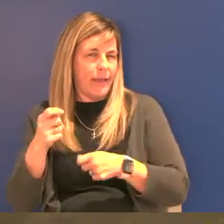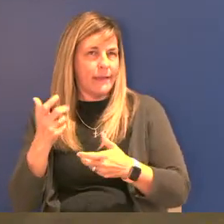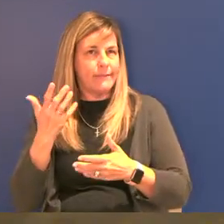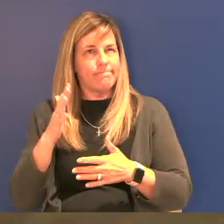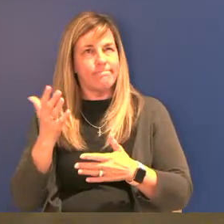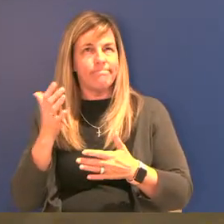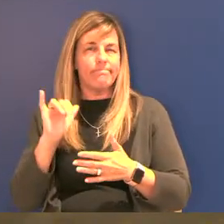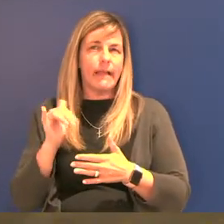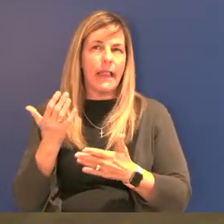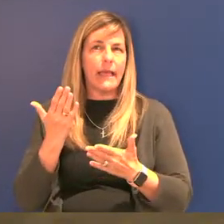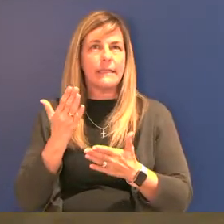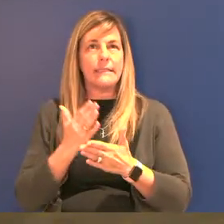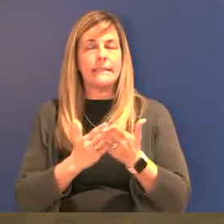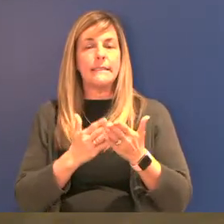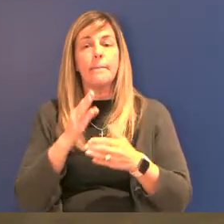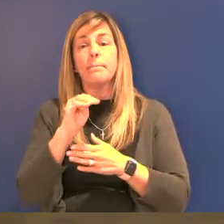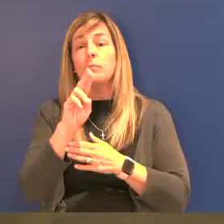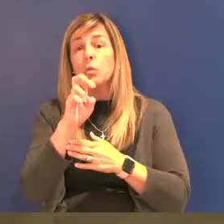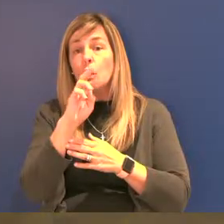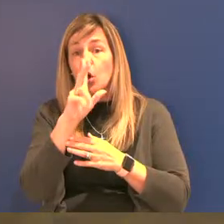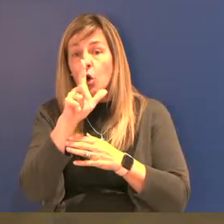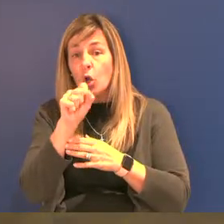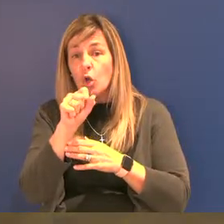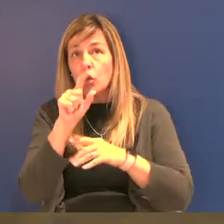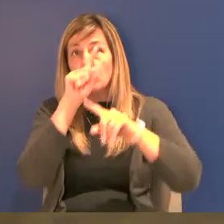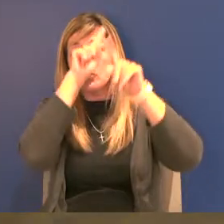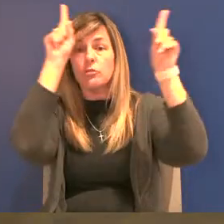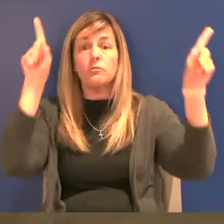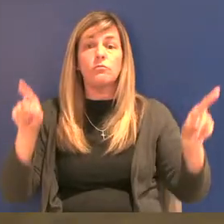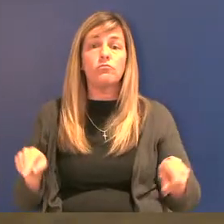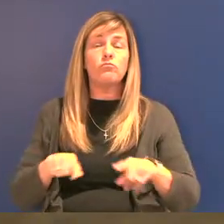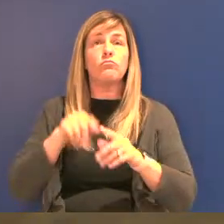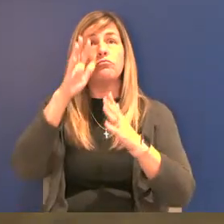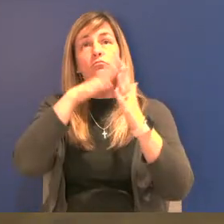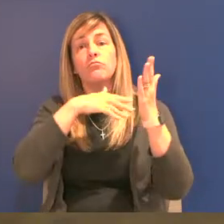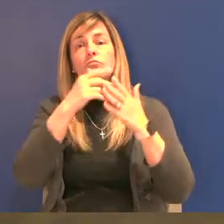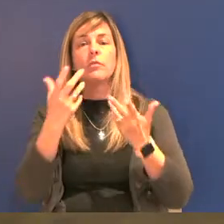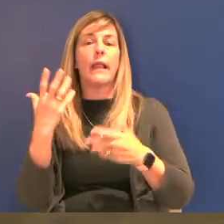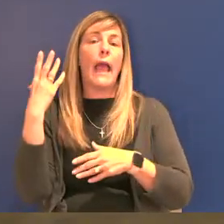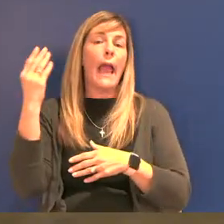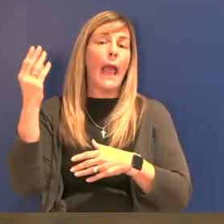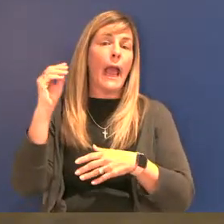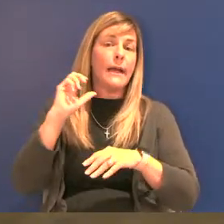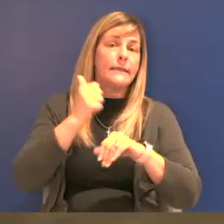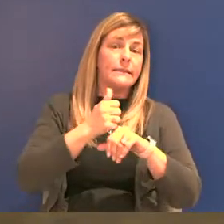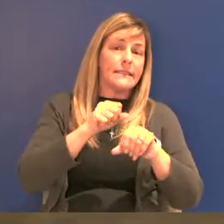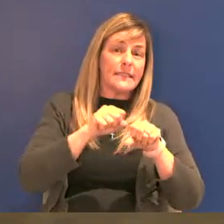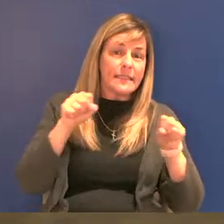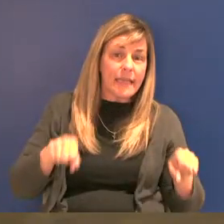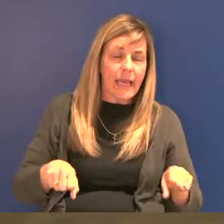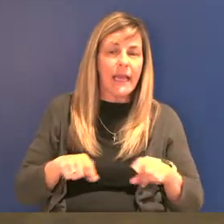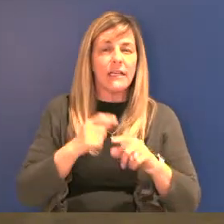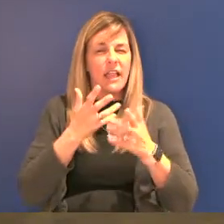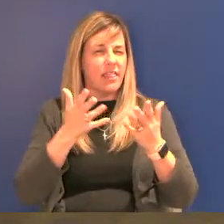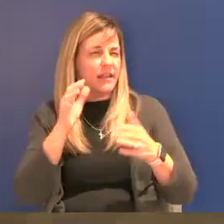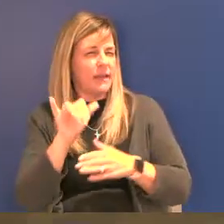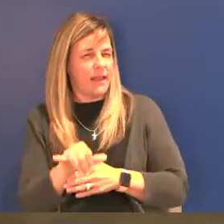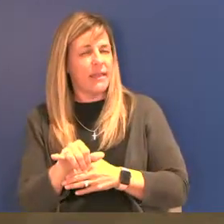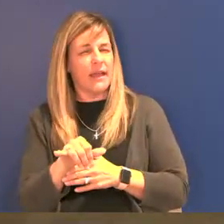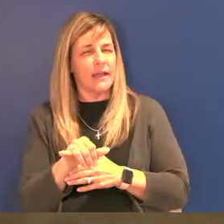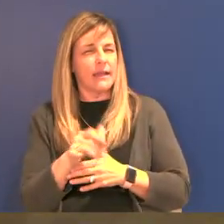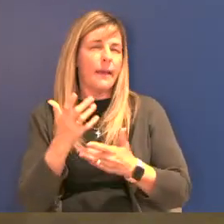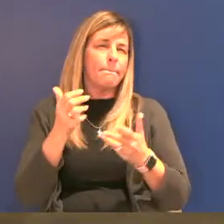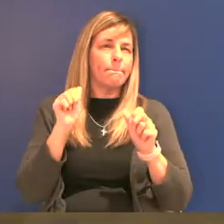like some of the murals, the outdoor stage, and some things like that would